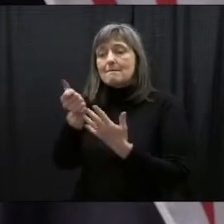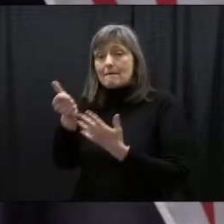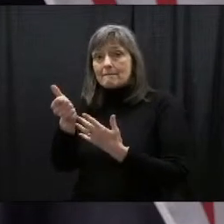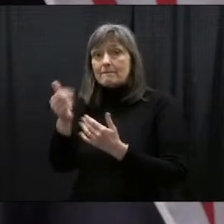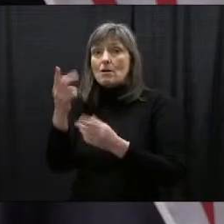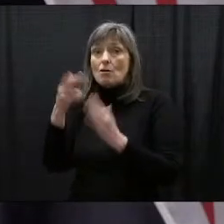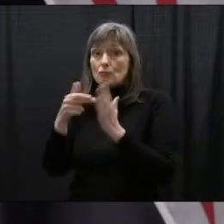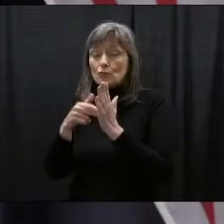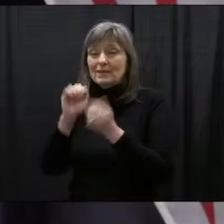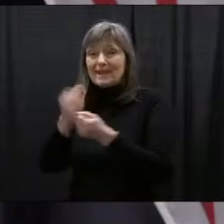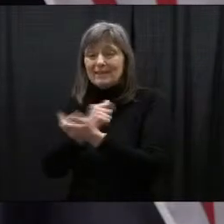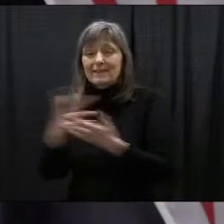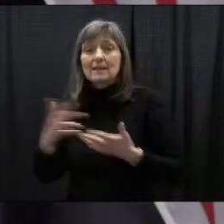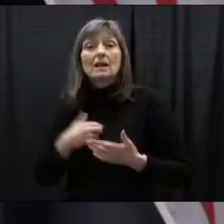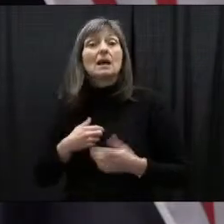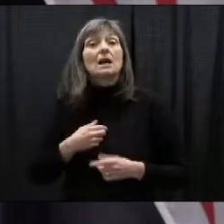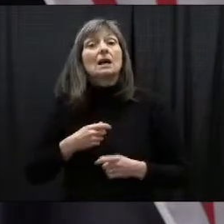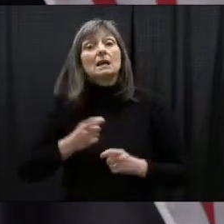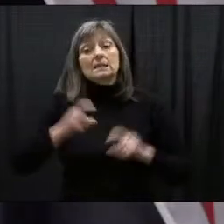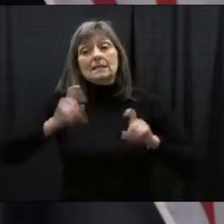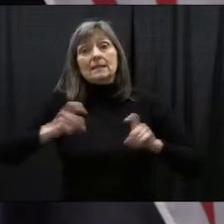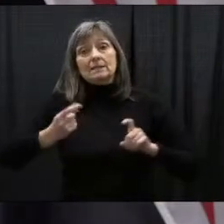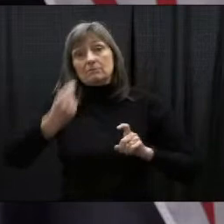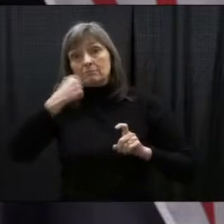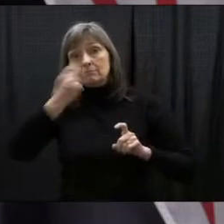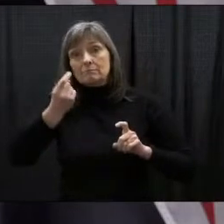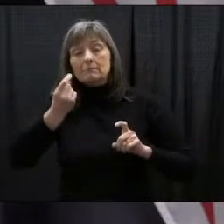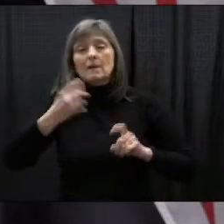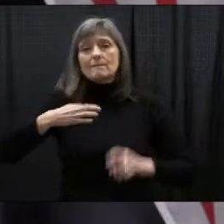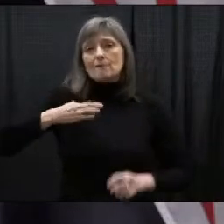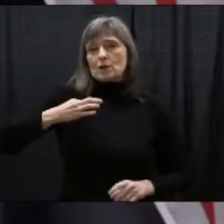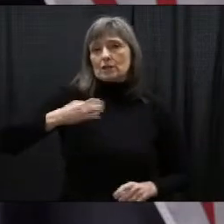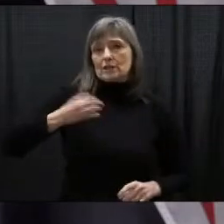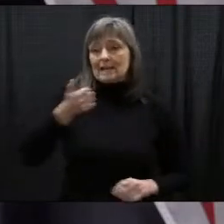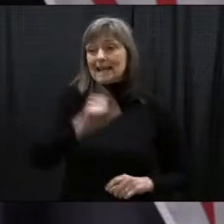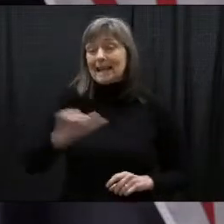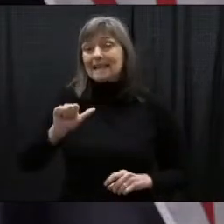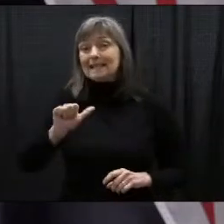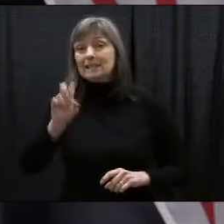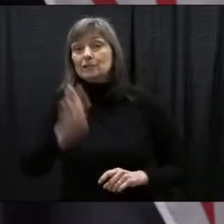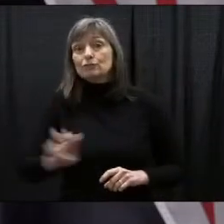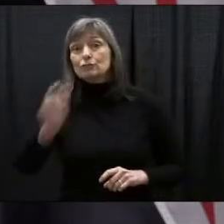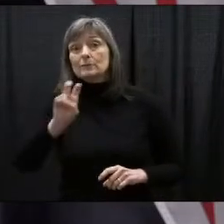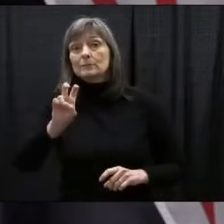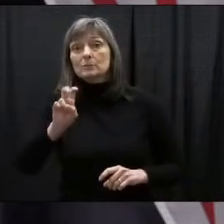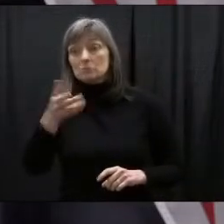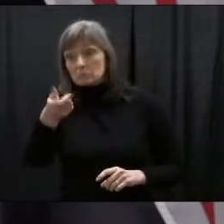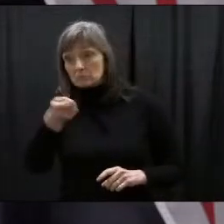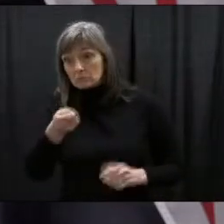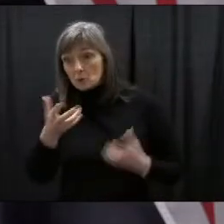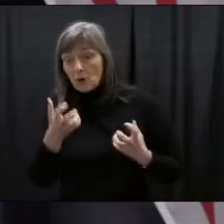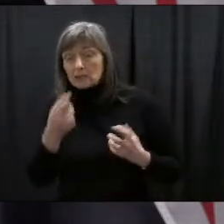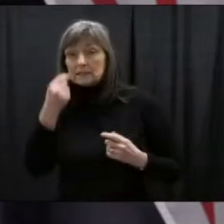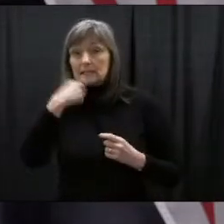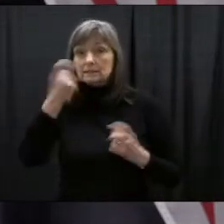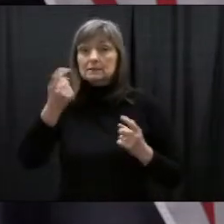At that time, the rapid testing program will be voluntary for any traveler that wishes to avail of the take-home kits.